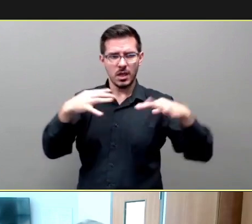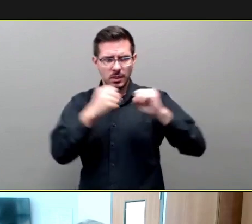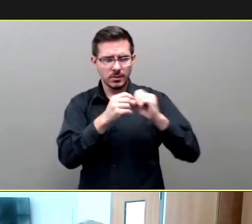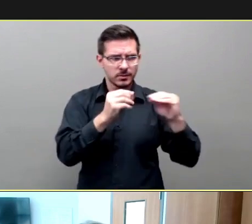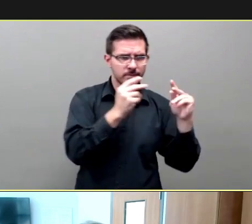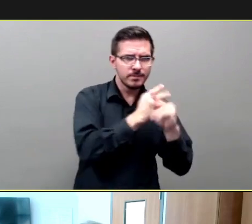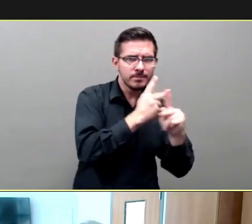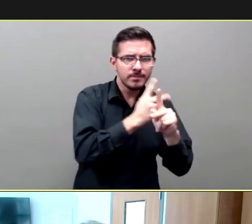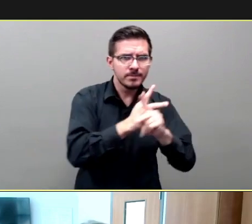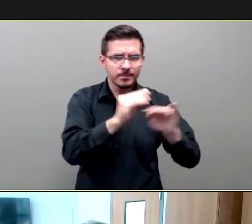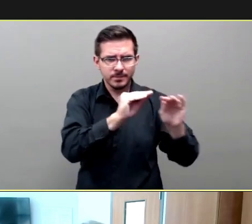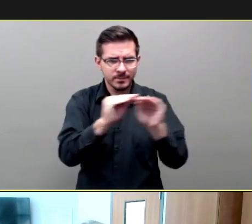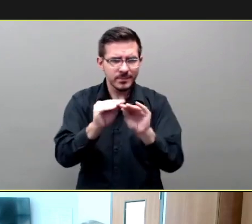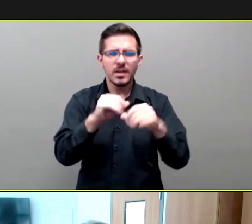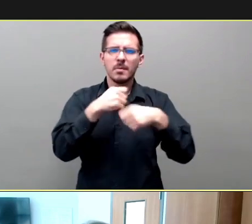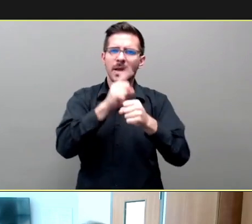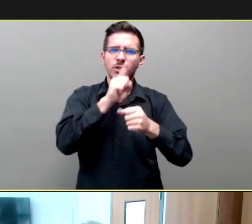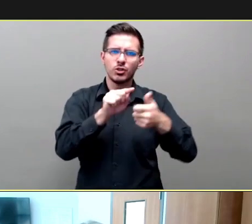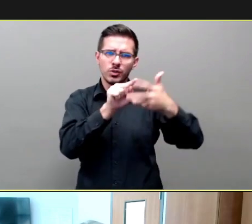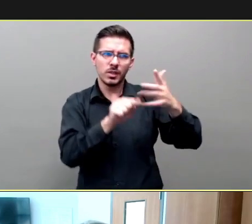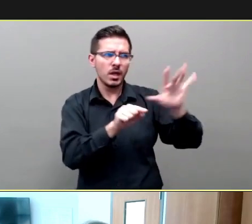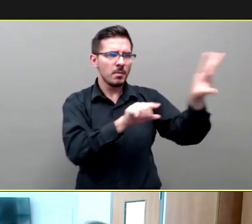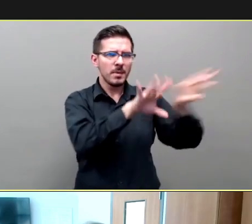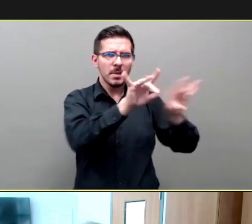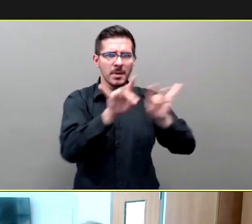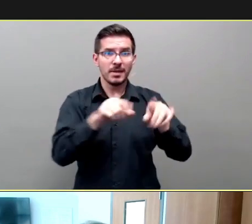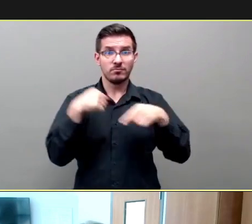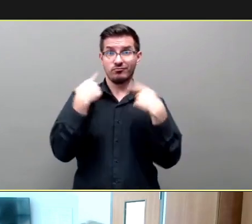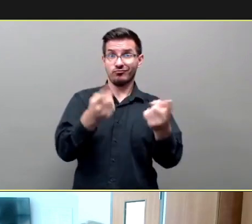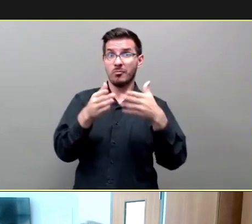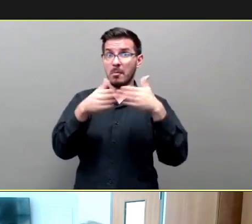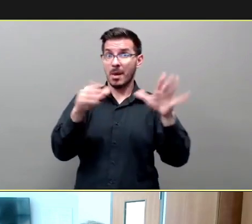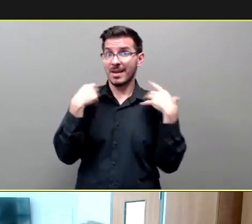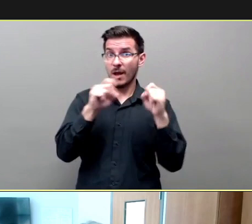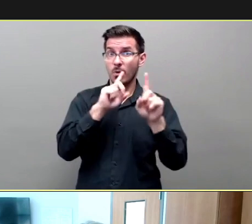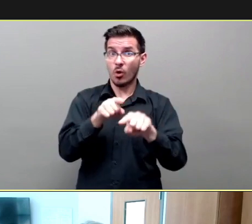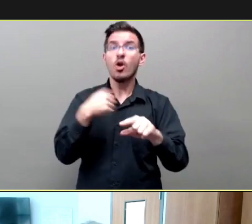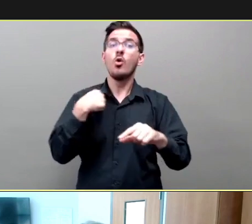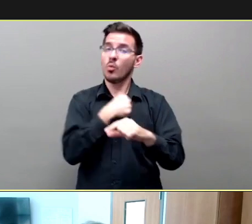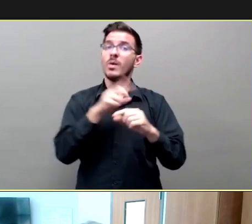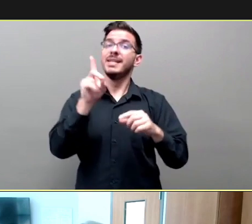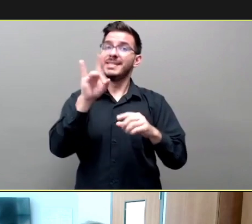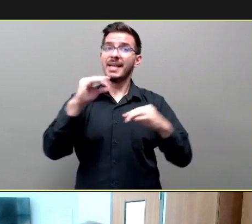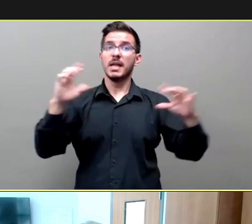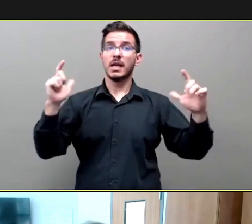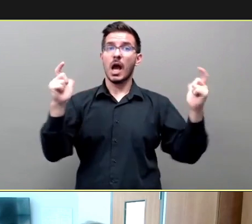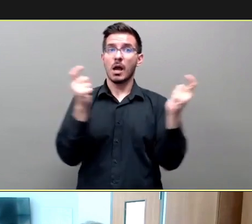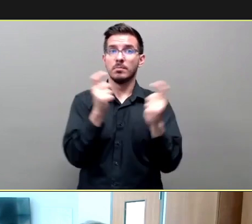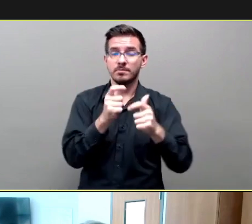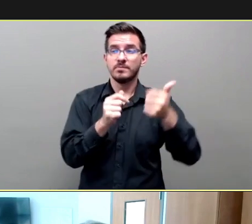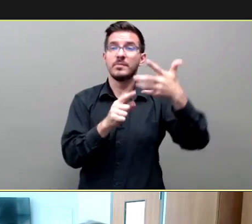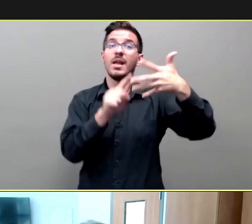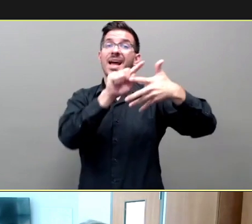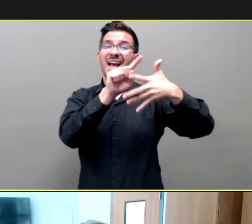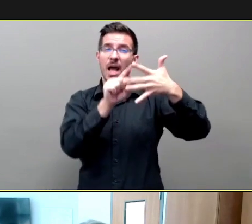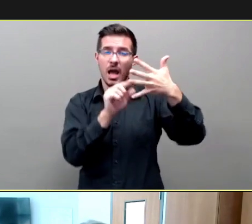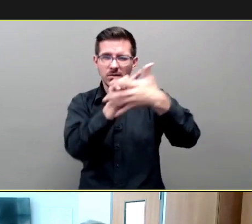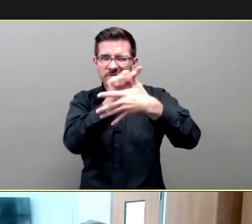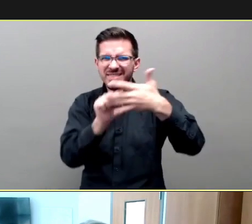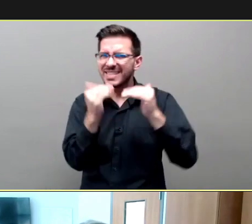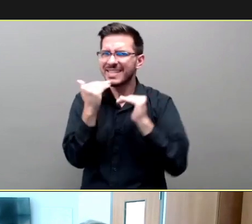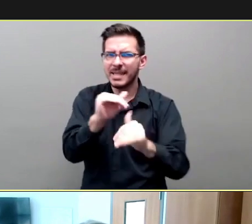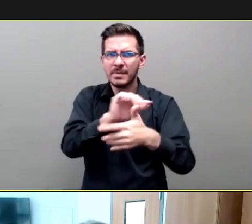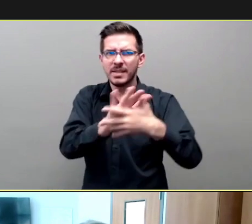just a small number of items from many, many public health orders. So we've really compacted it into a small number of